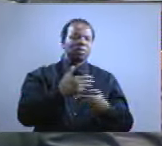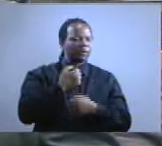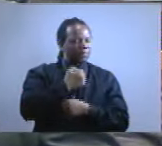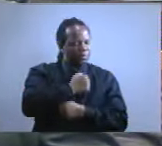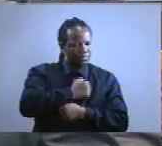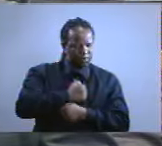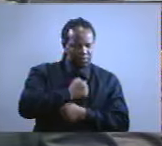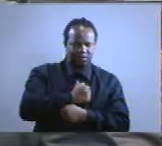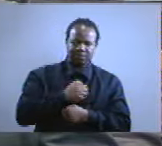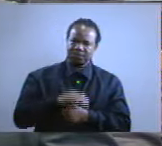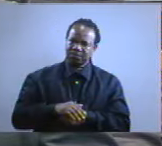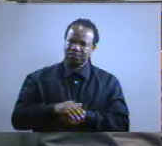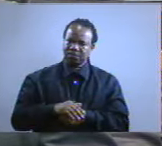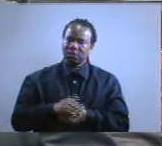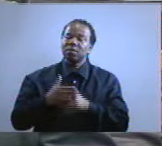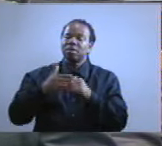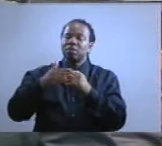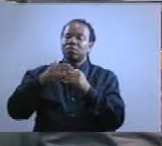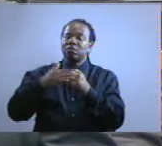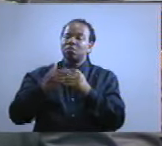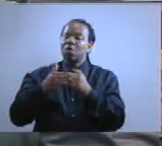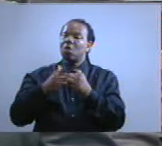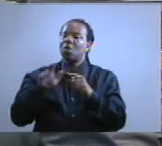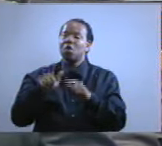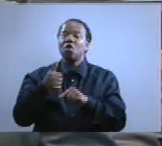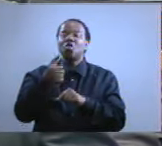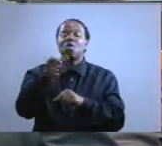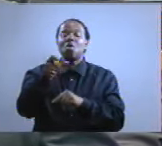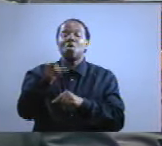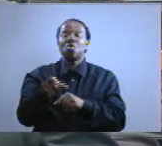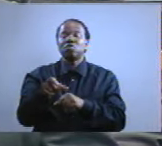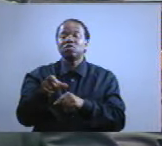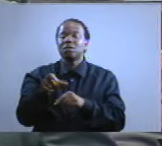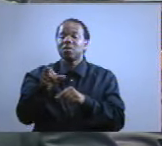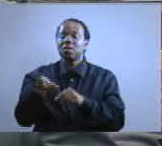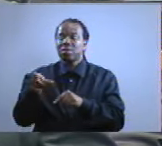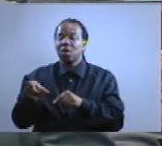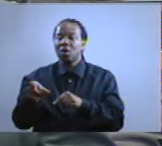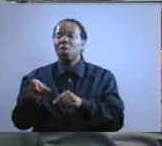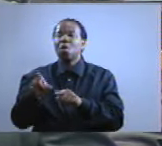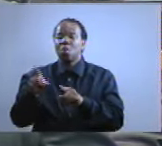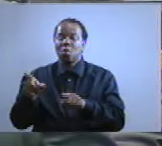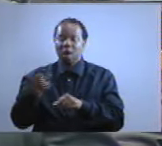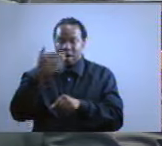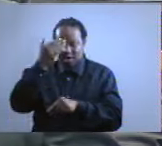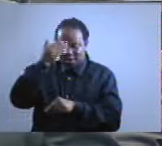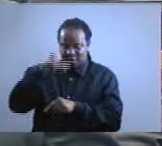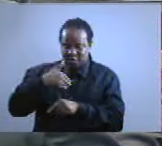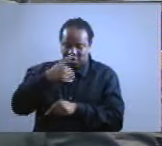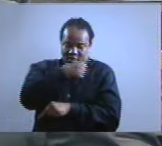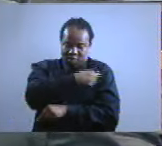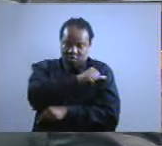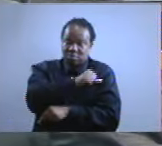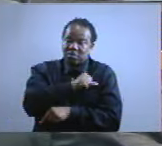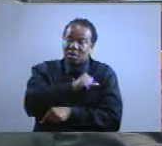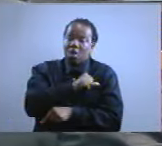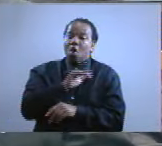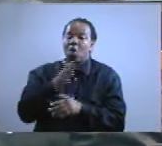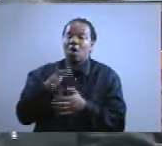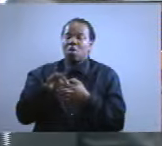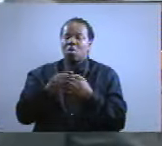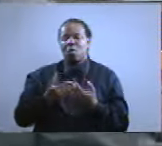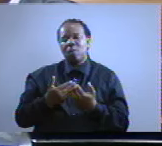Further conveys our best wishes for a speedy recovery to those who are still hospitalized or recovering at home.